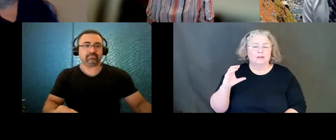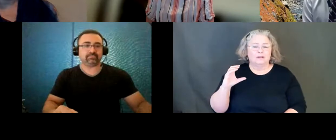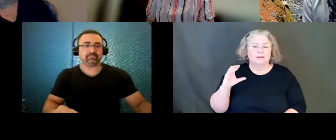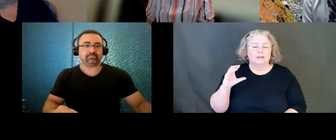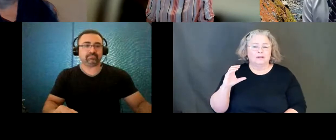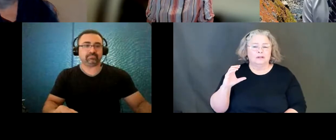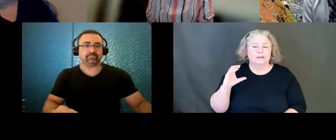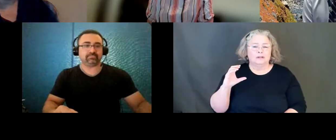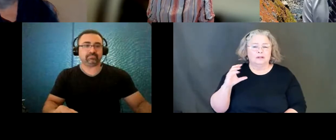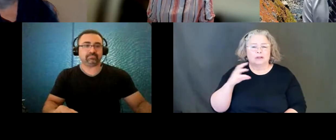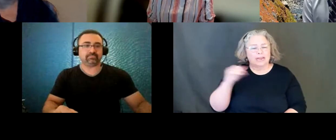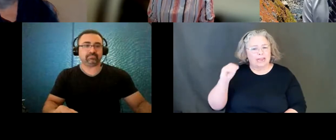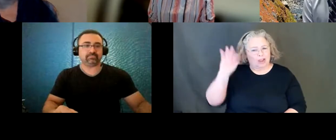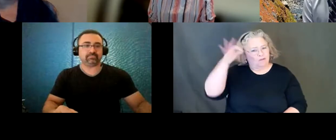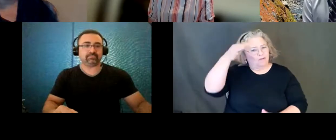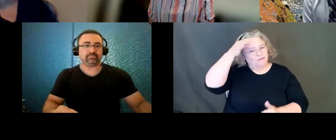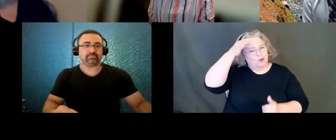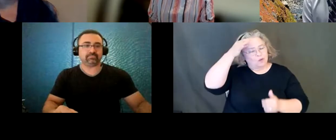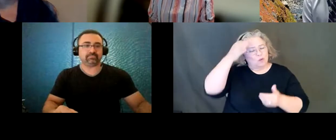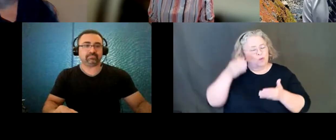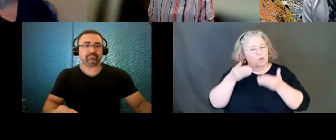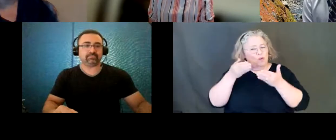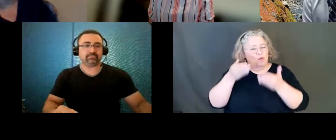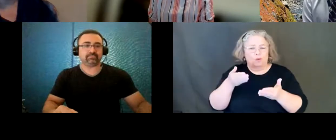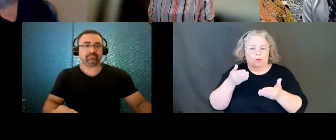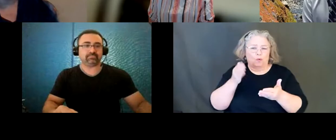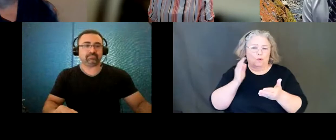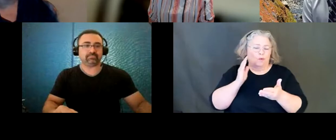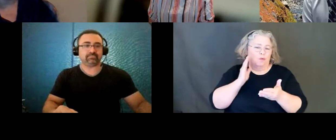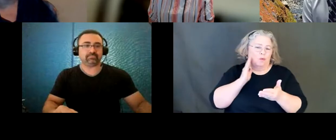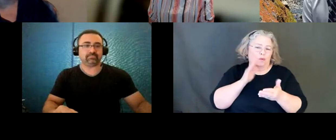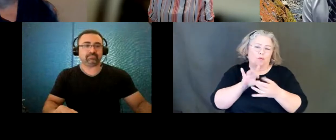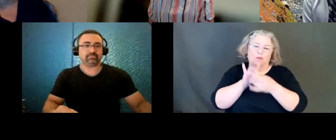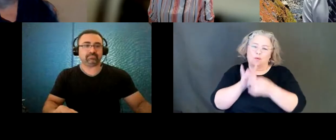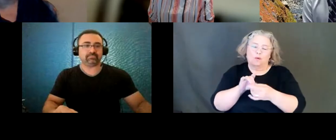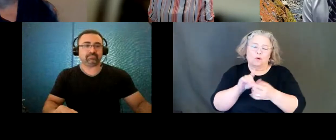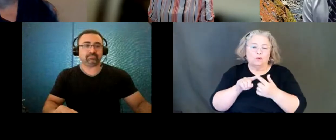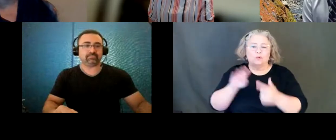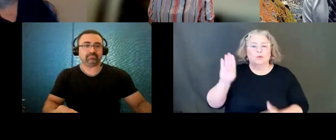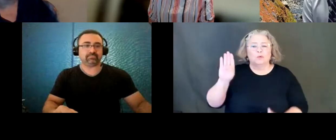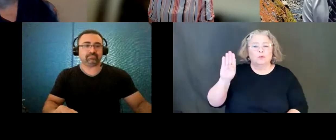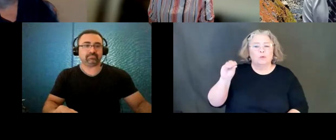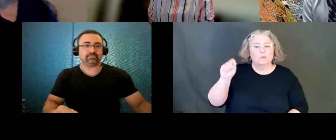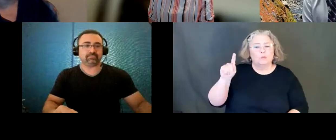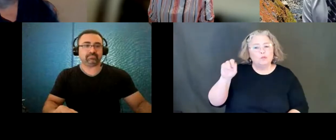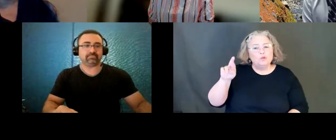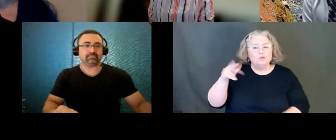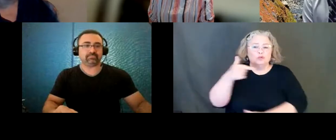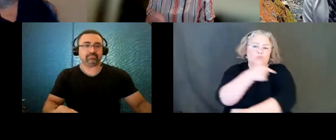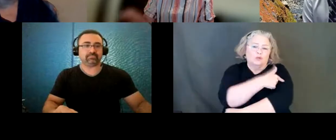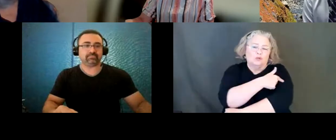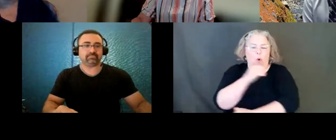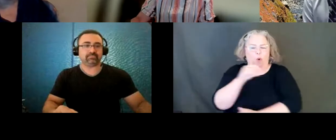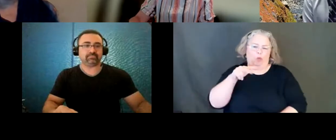and federal recommendation will likely be relating to booster doses of vaccine or third dose of